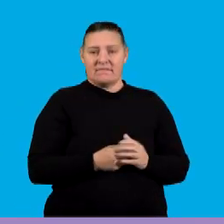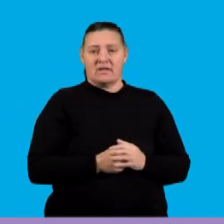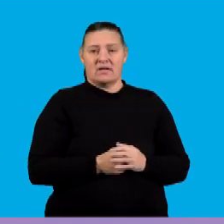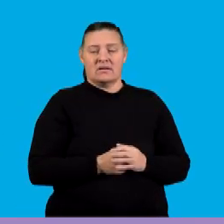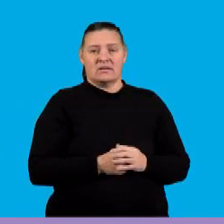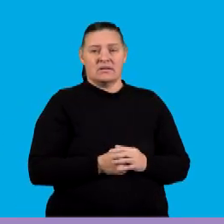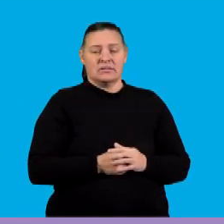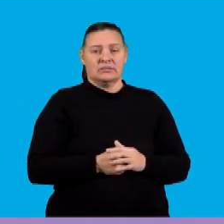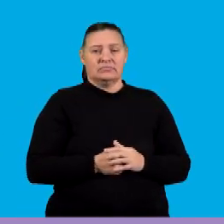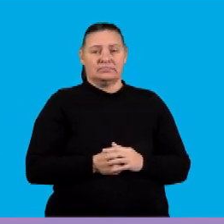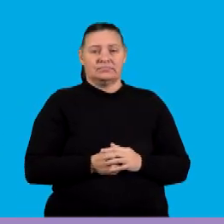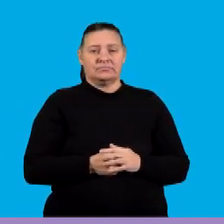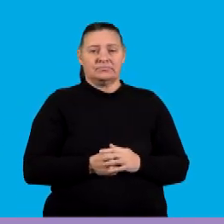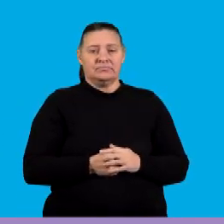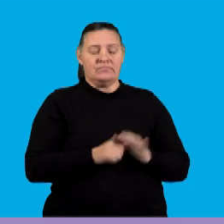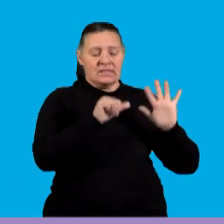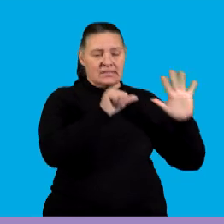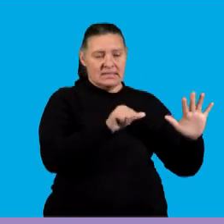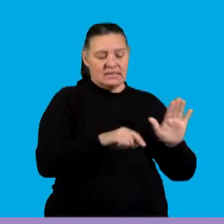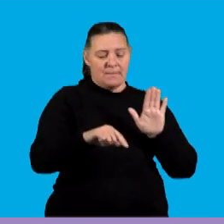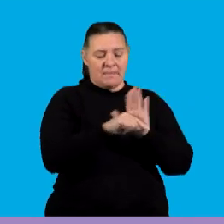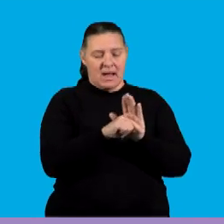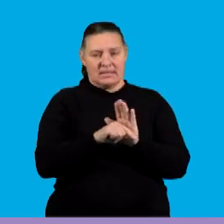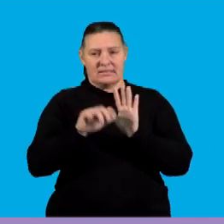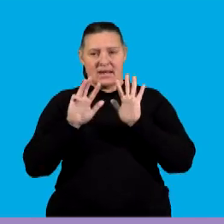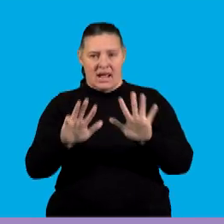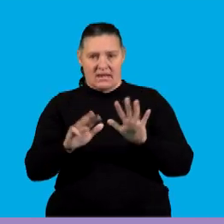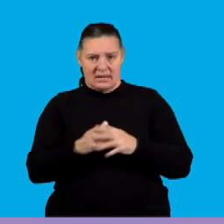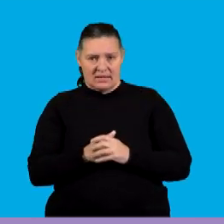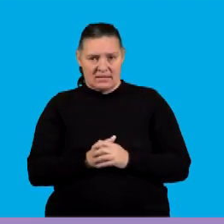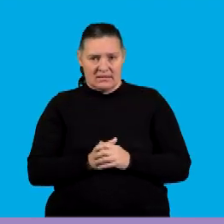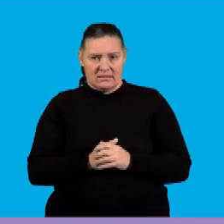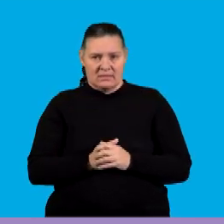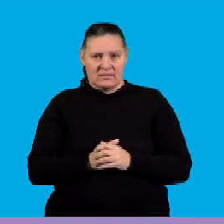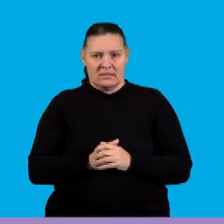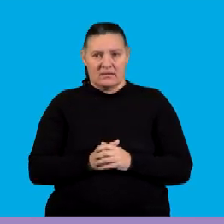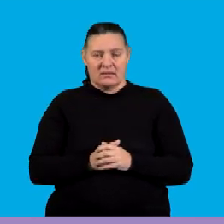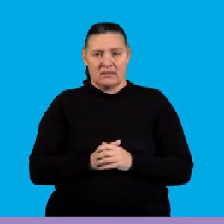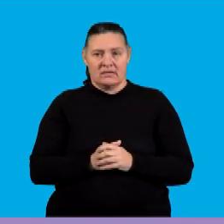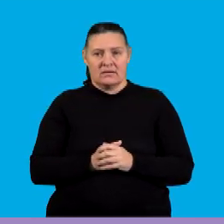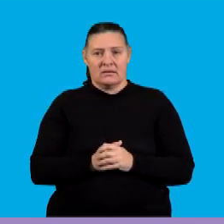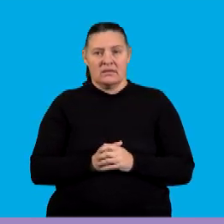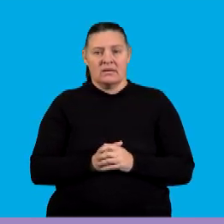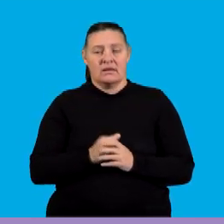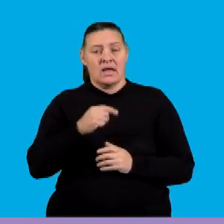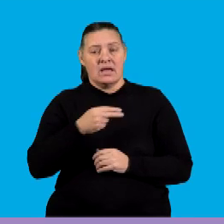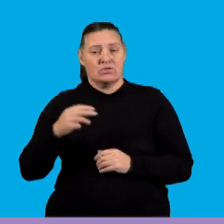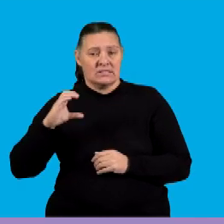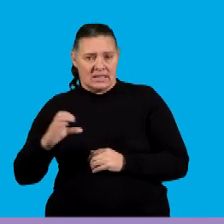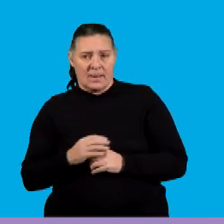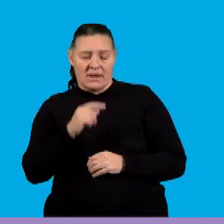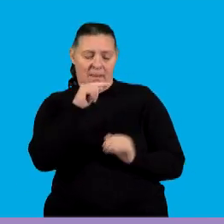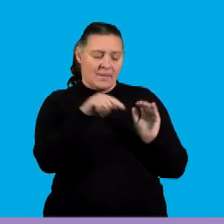find our c. So that is going to be a 6 minus 9. And 6 minus 9 is